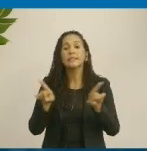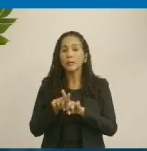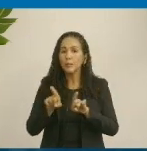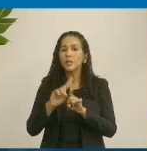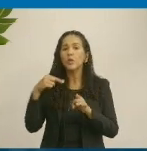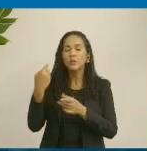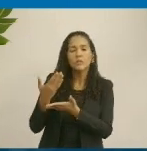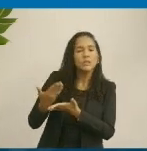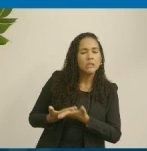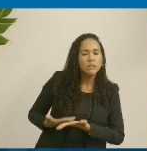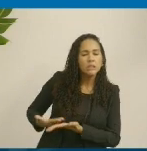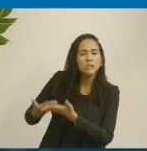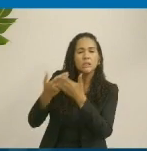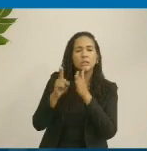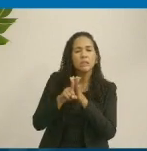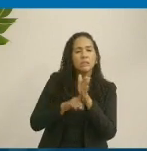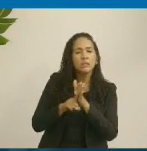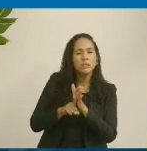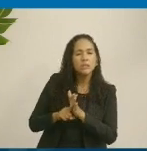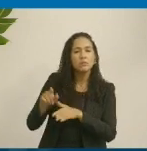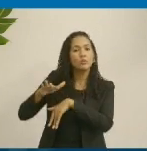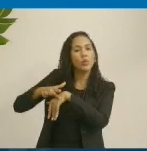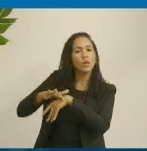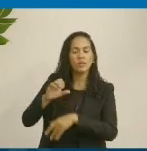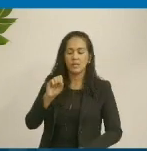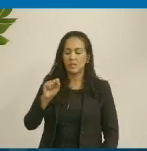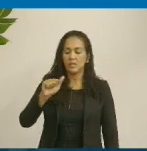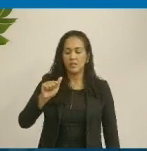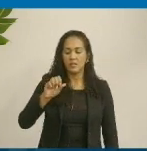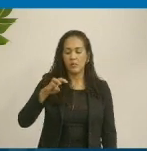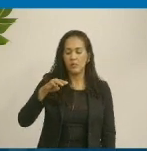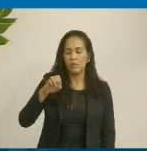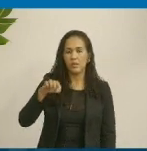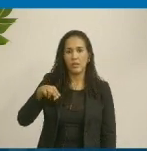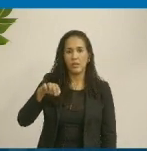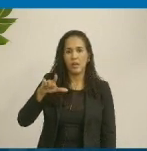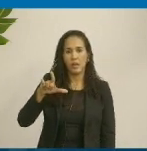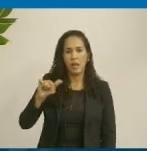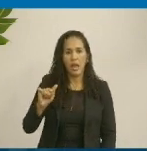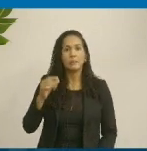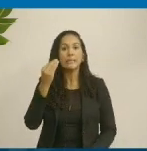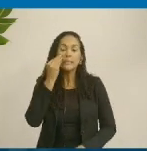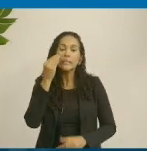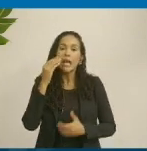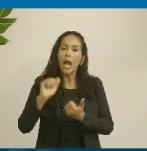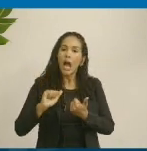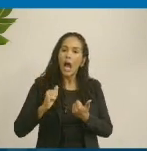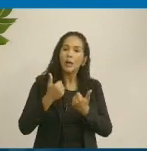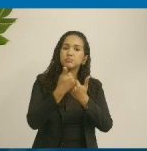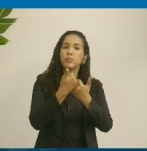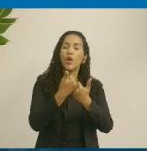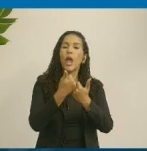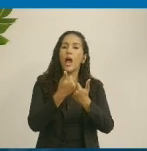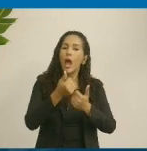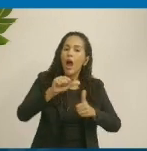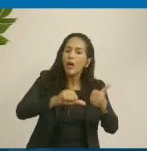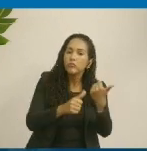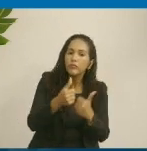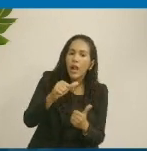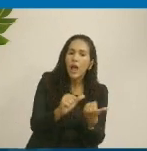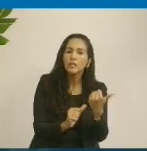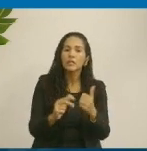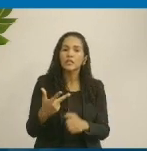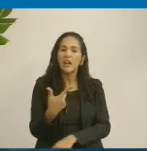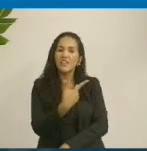did not appreciate, did not have the knowledge that INTS had the kind of impact on especially